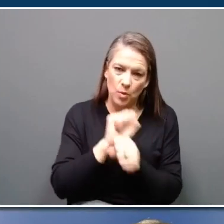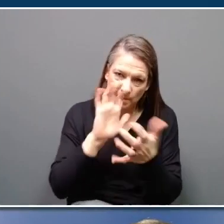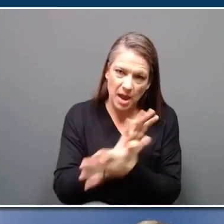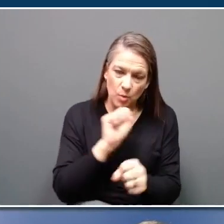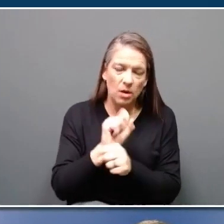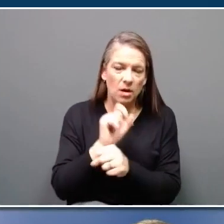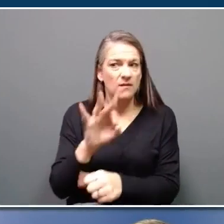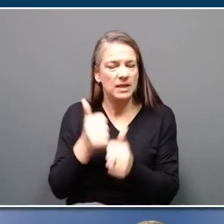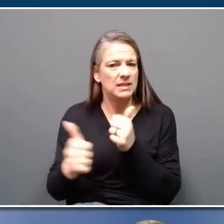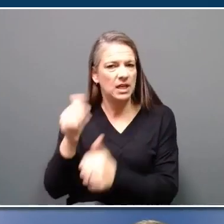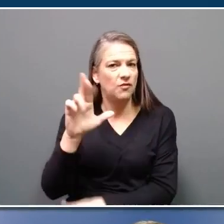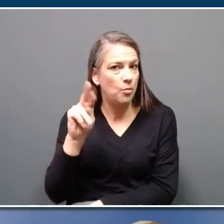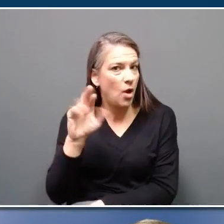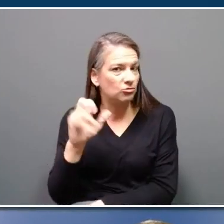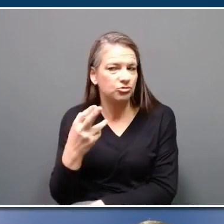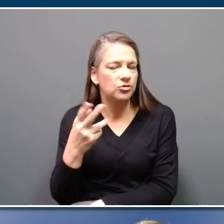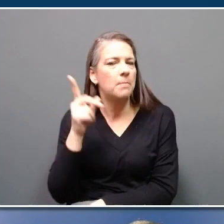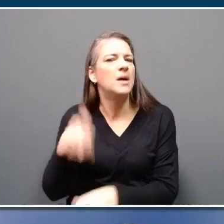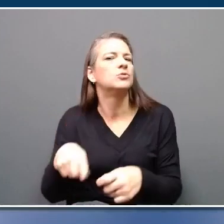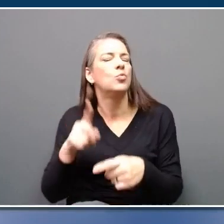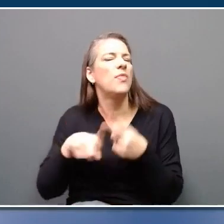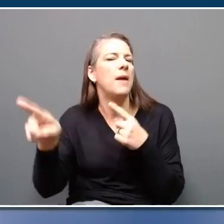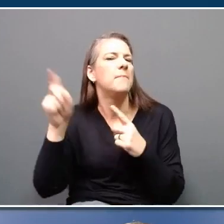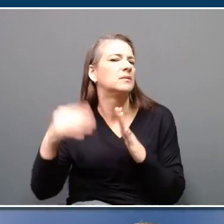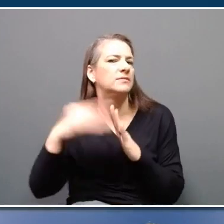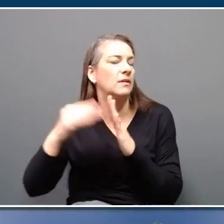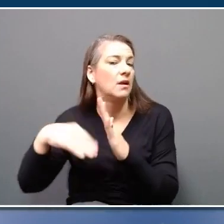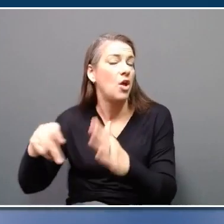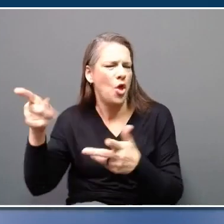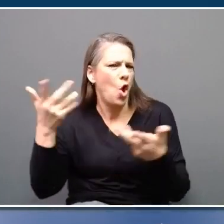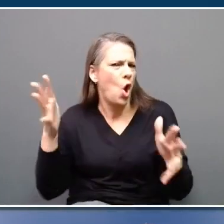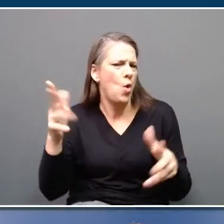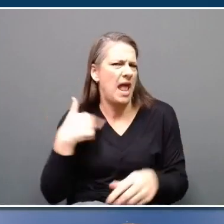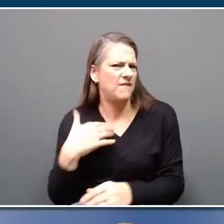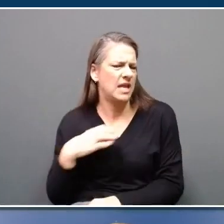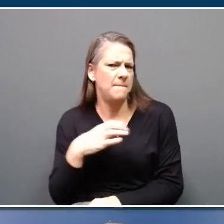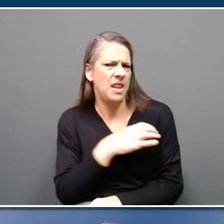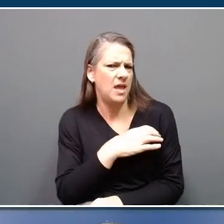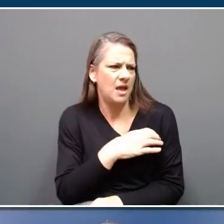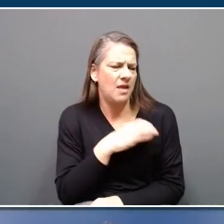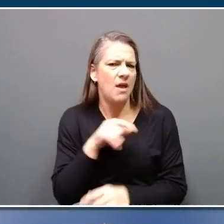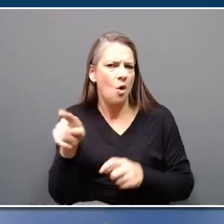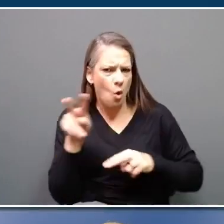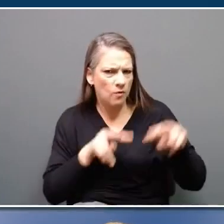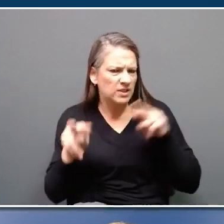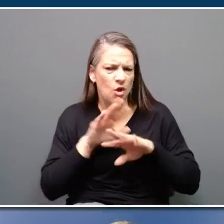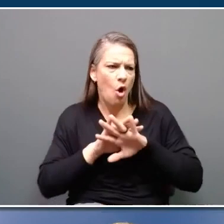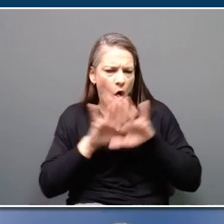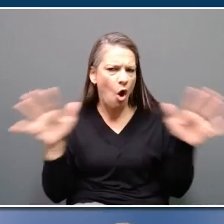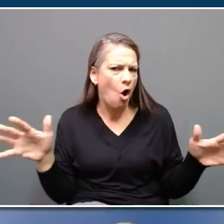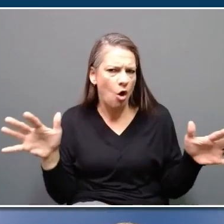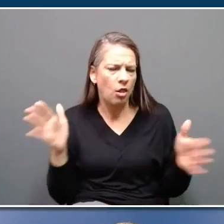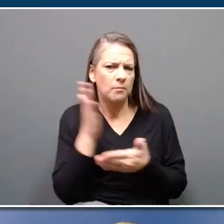branch would have to be completing. And remember, there are already committees that oversee all parts of